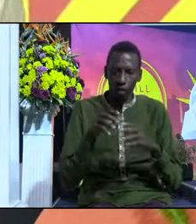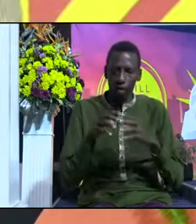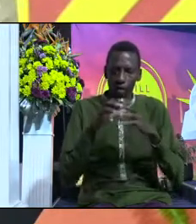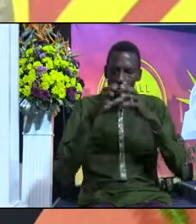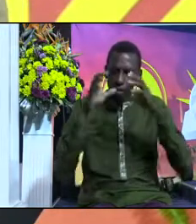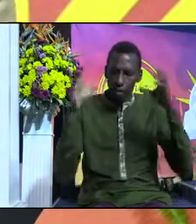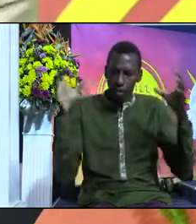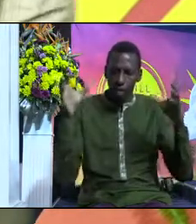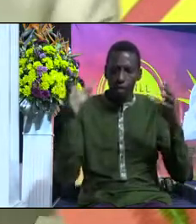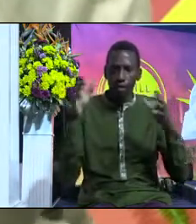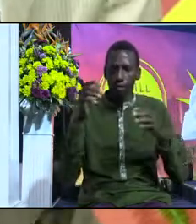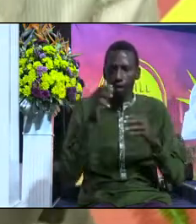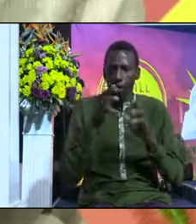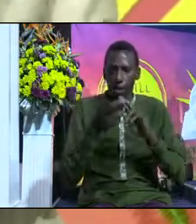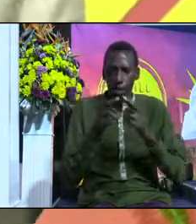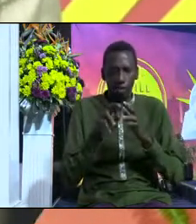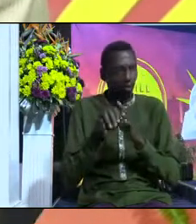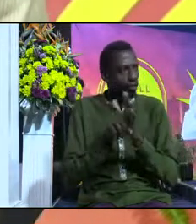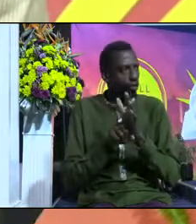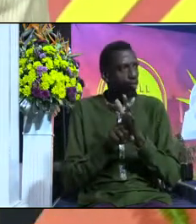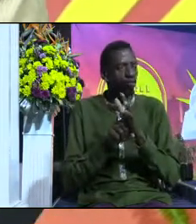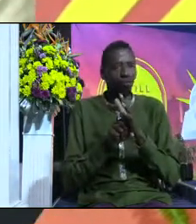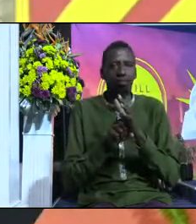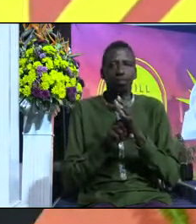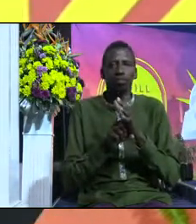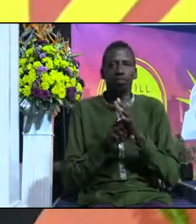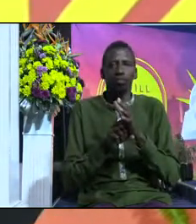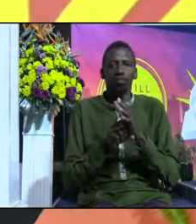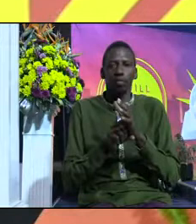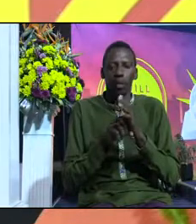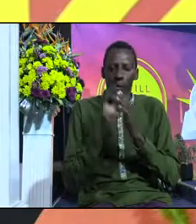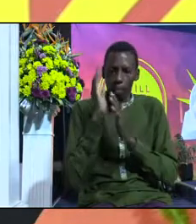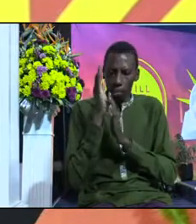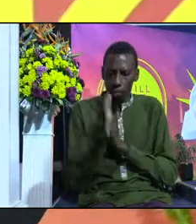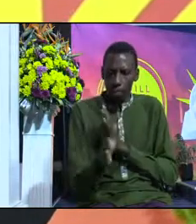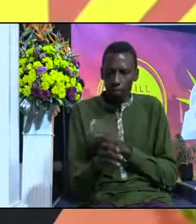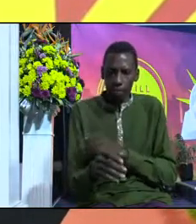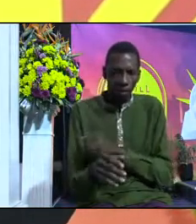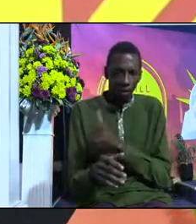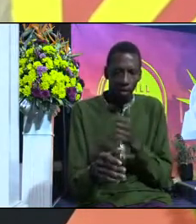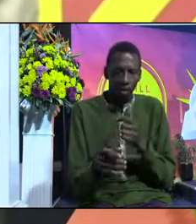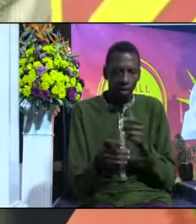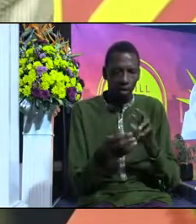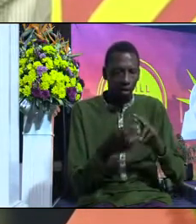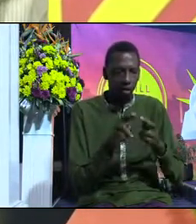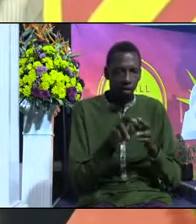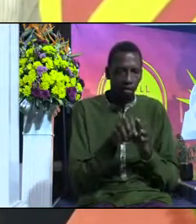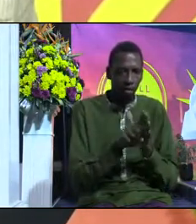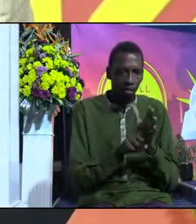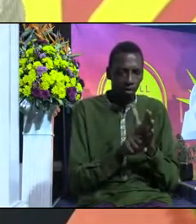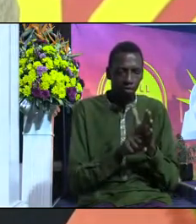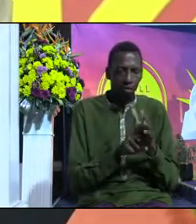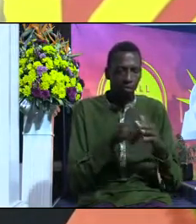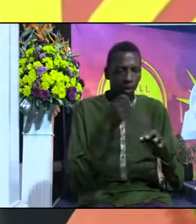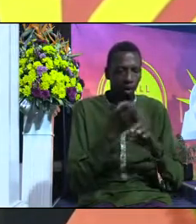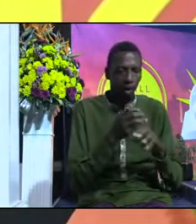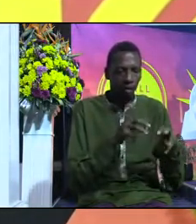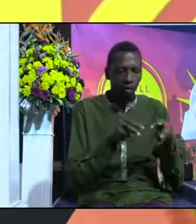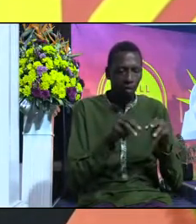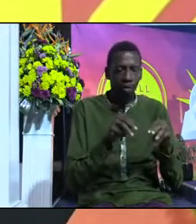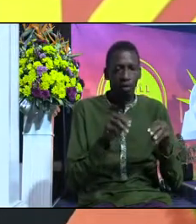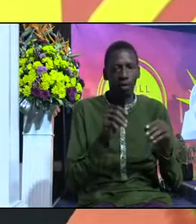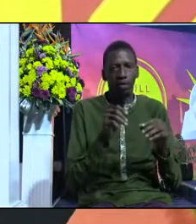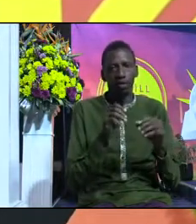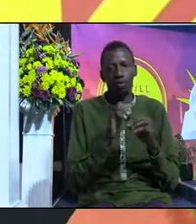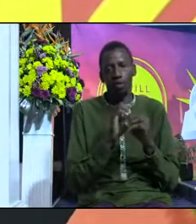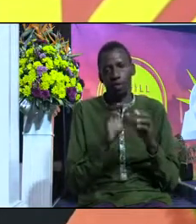relationship straight, other relationships are not as difficult to manage. But a whole lot